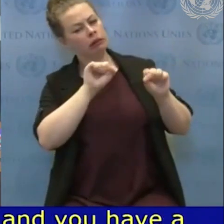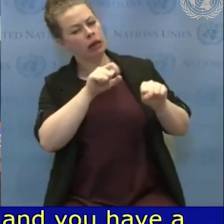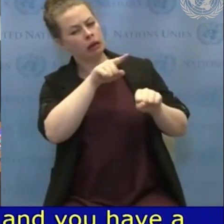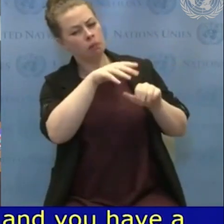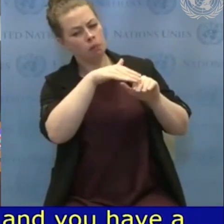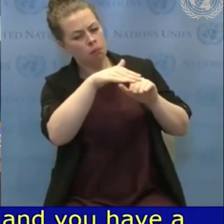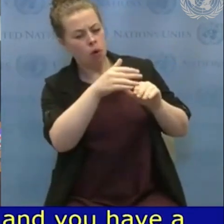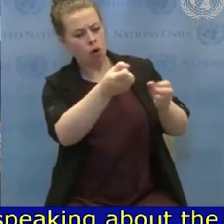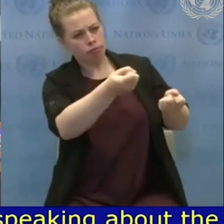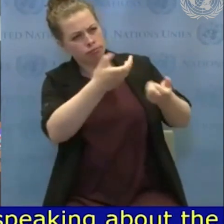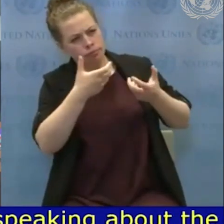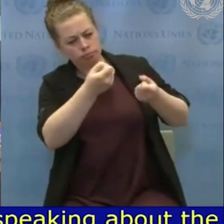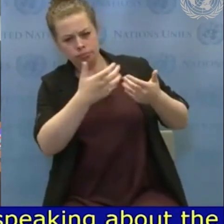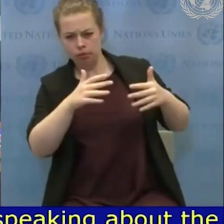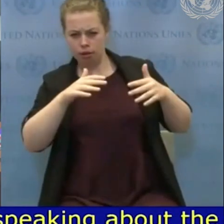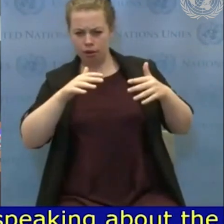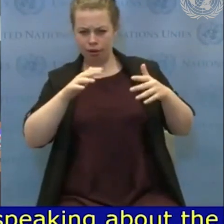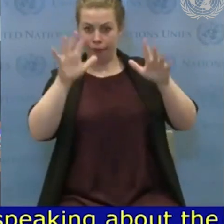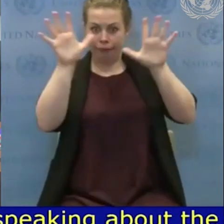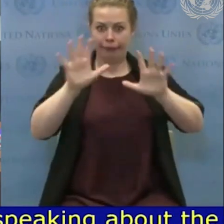approach to climate change as